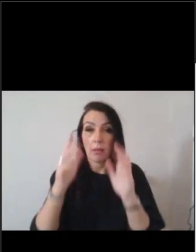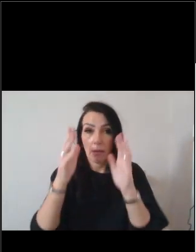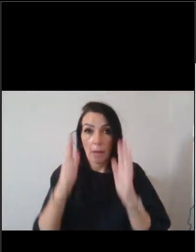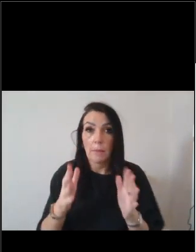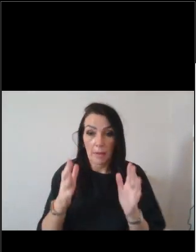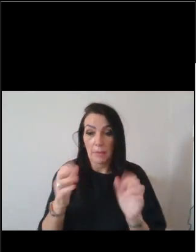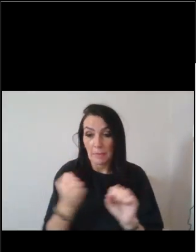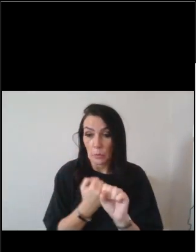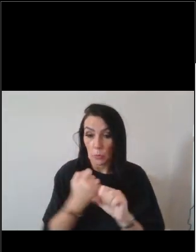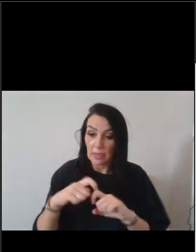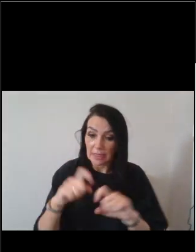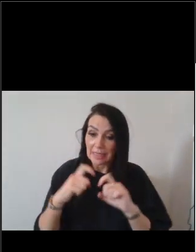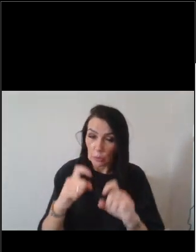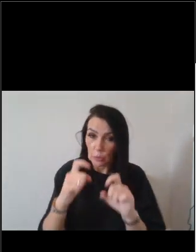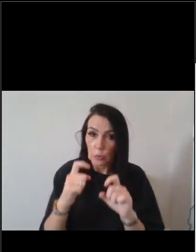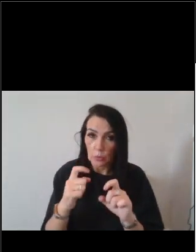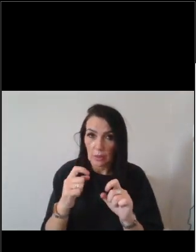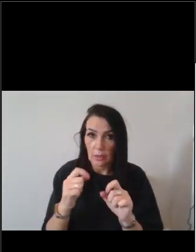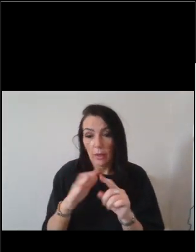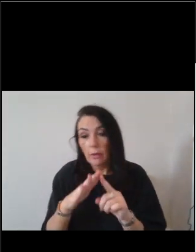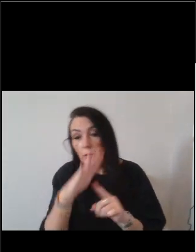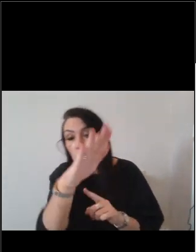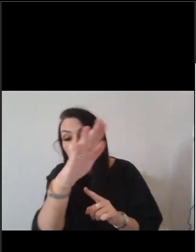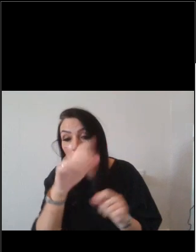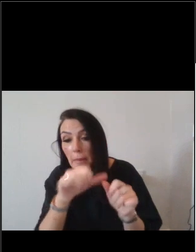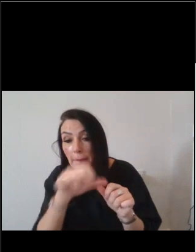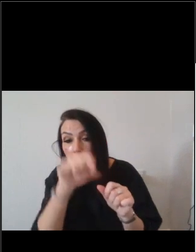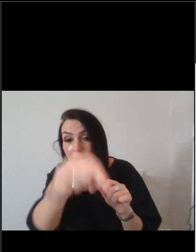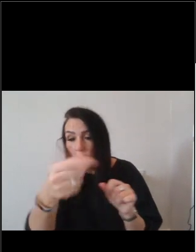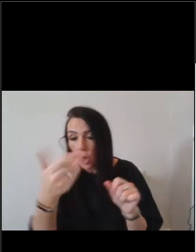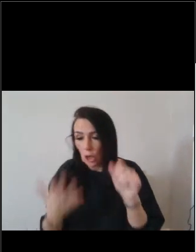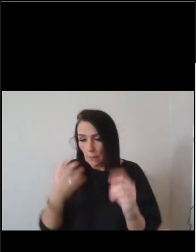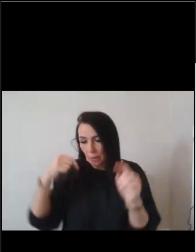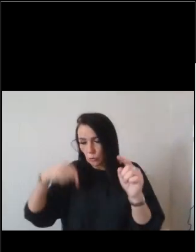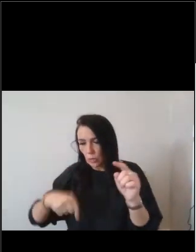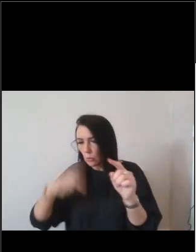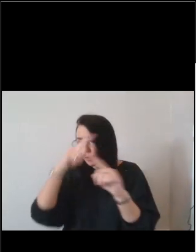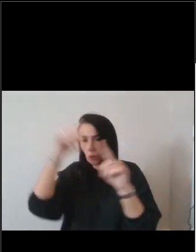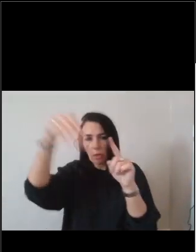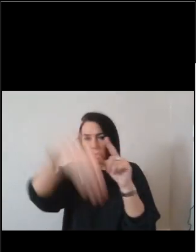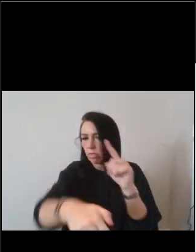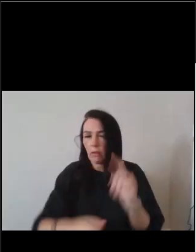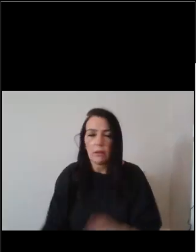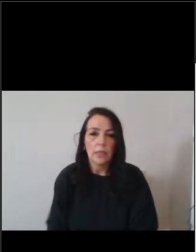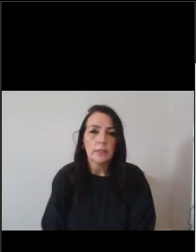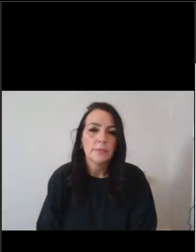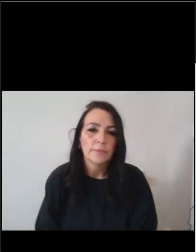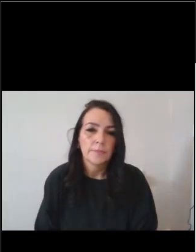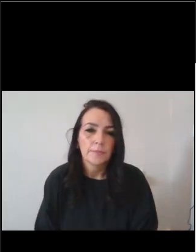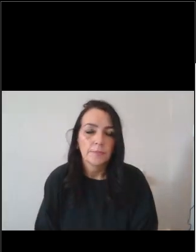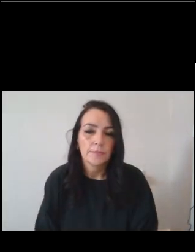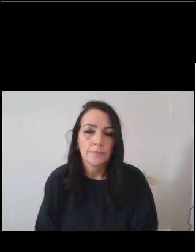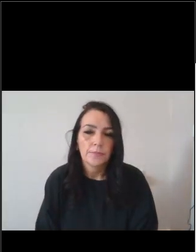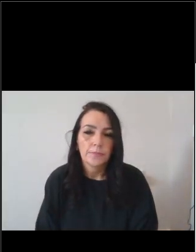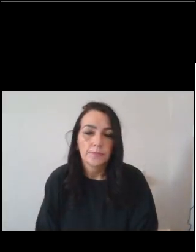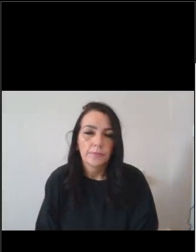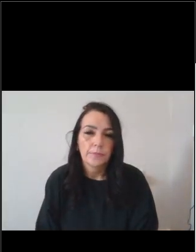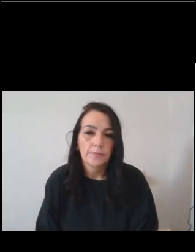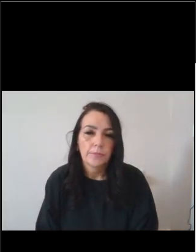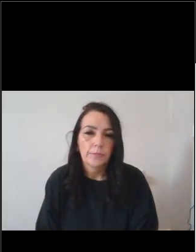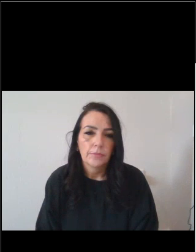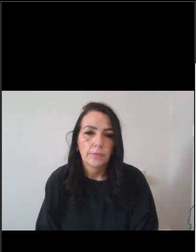or something better than it at a future point without adversely affecting other parts of life. Potentially one way to